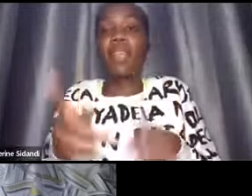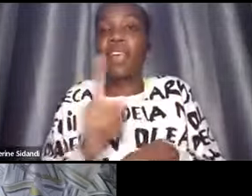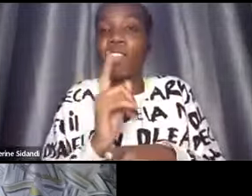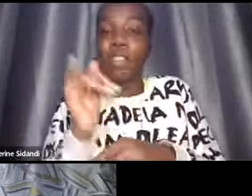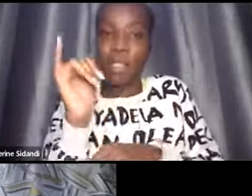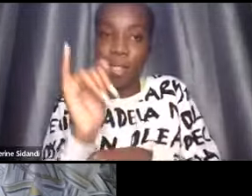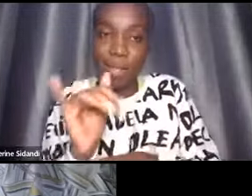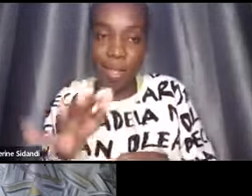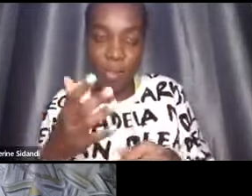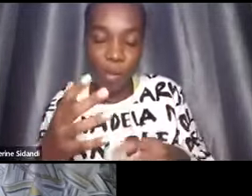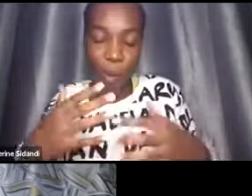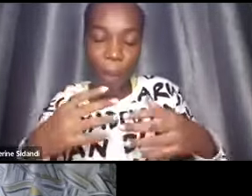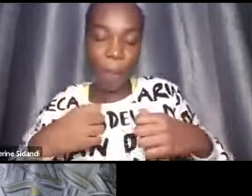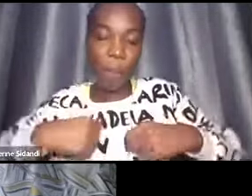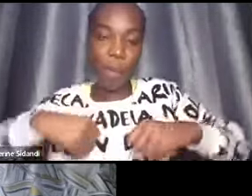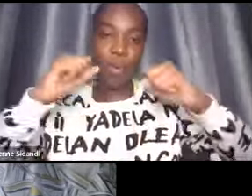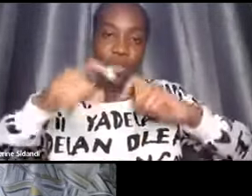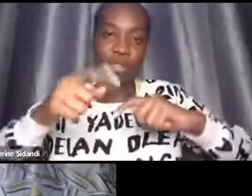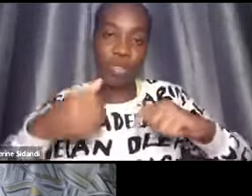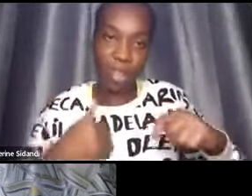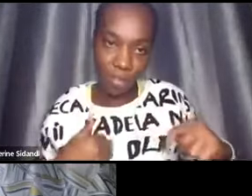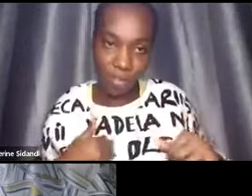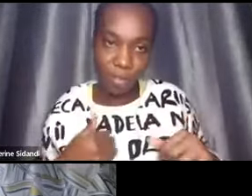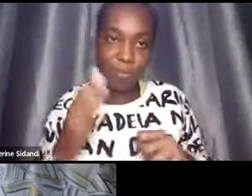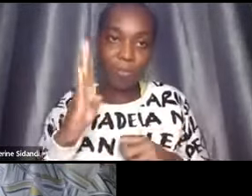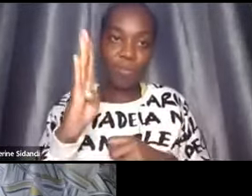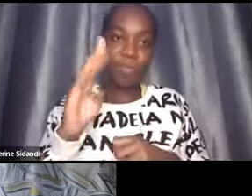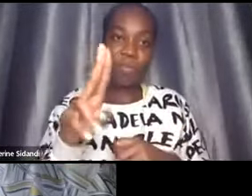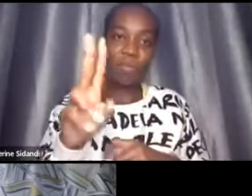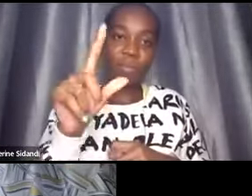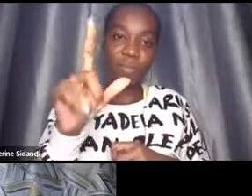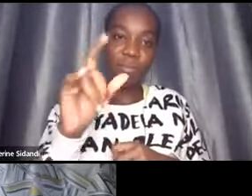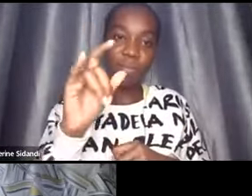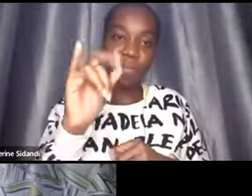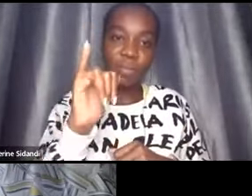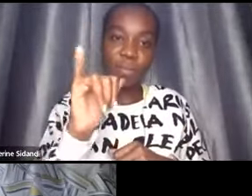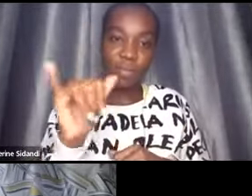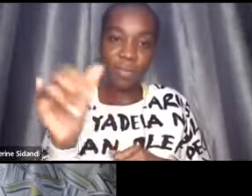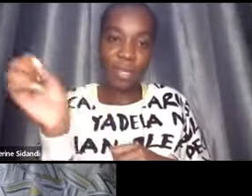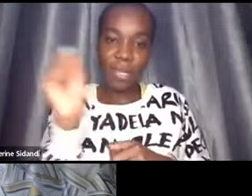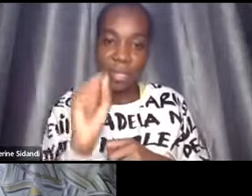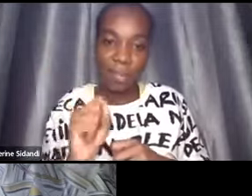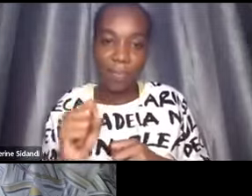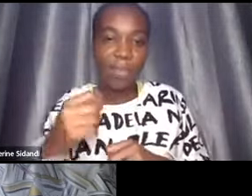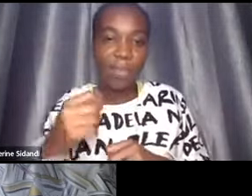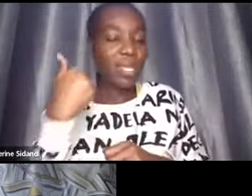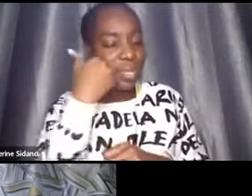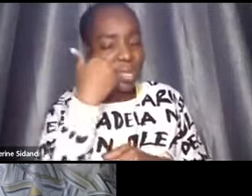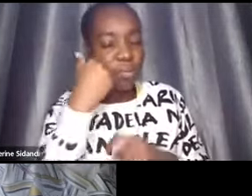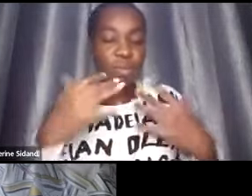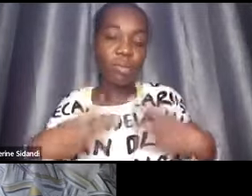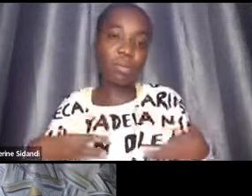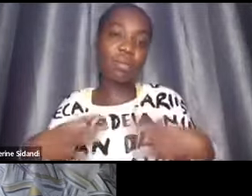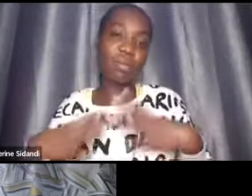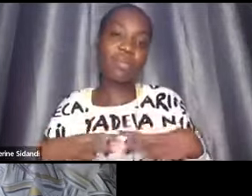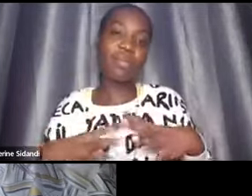post you are having. Now, bullies are sick people. It's one thing you should understand. And there are 2 psychological concepts that